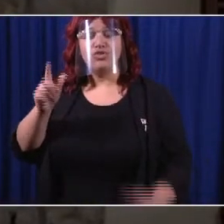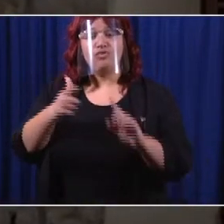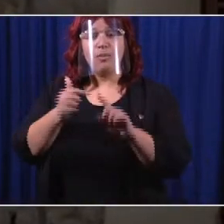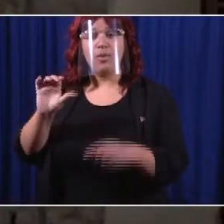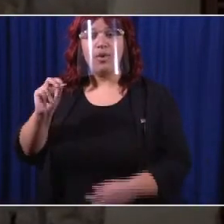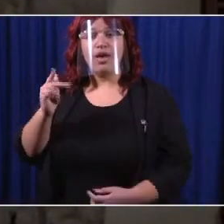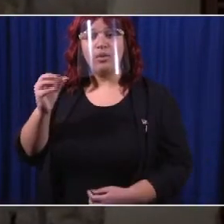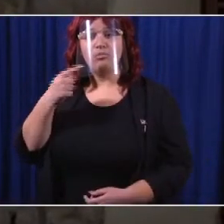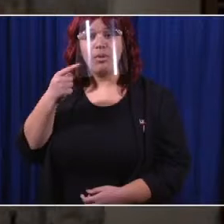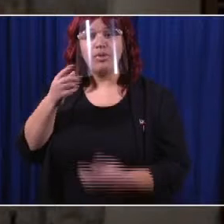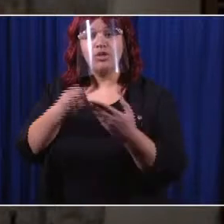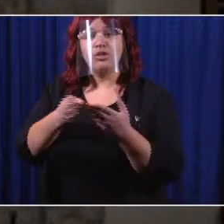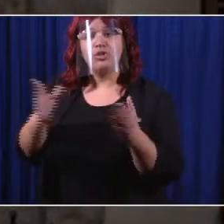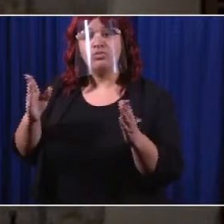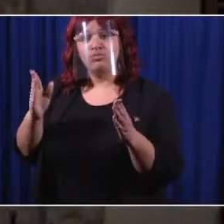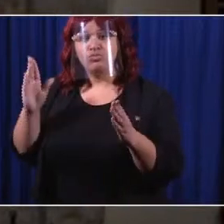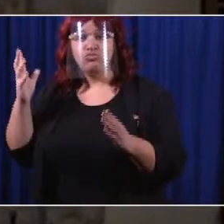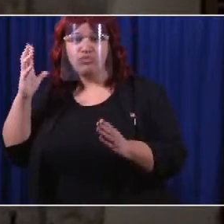Hey, Karen.